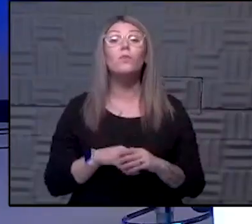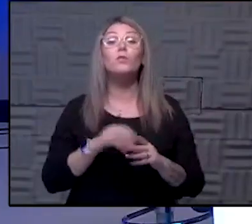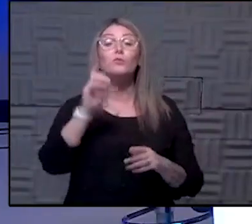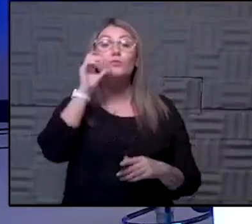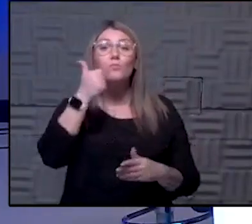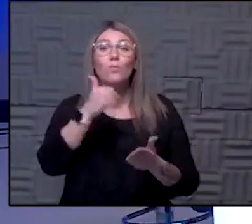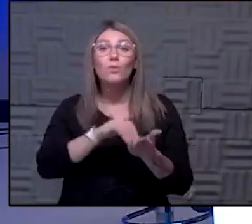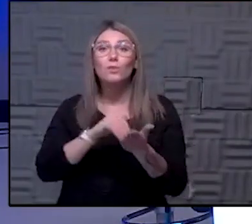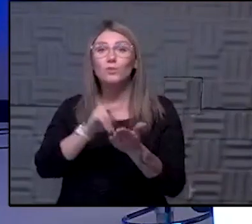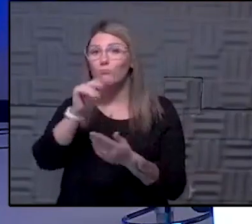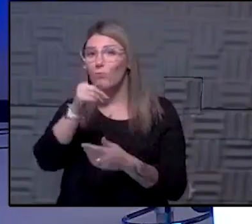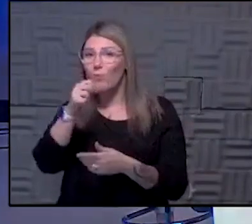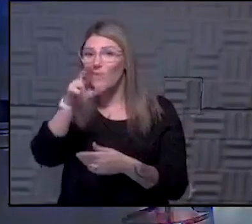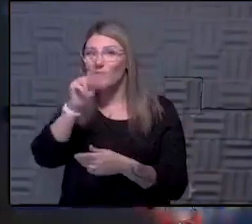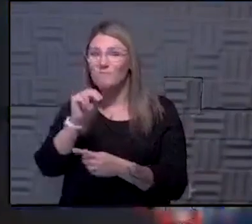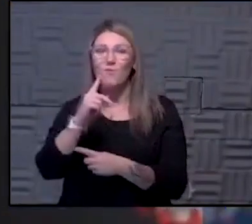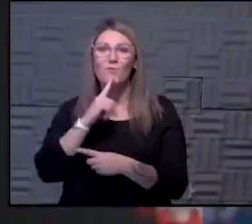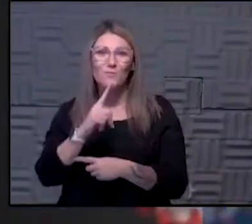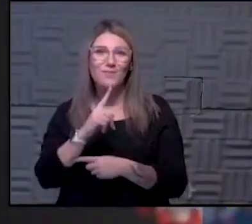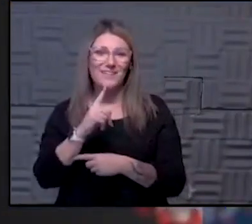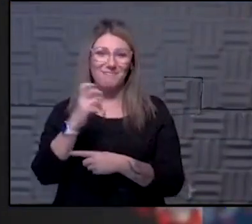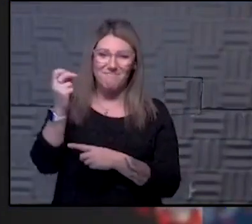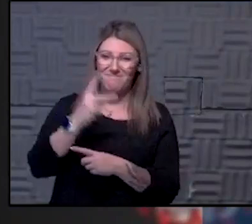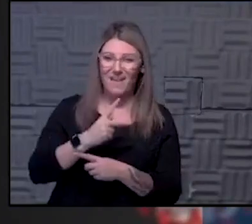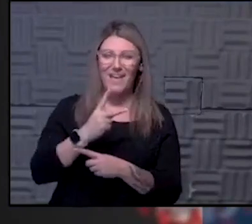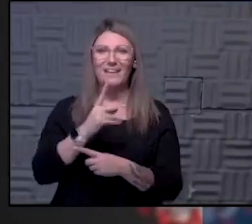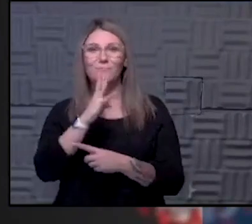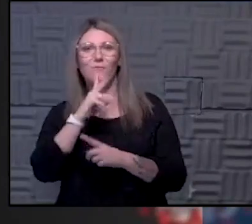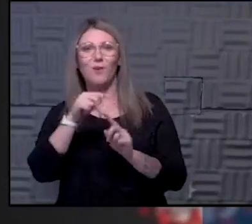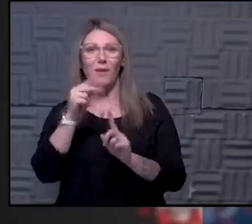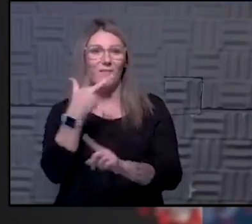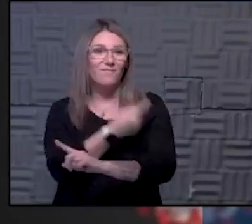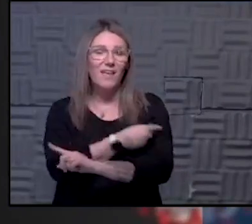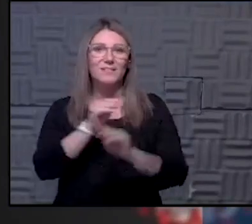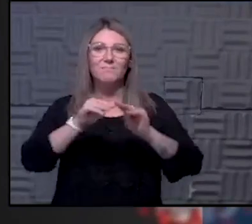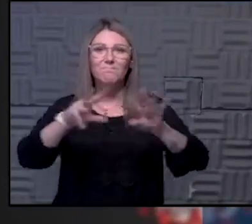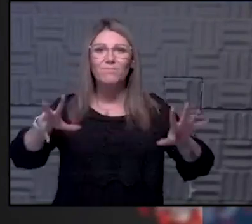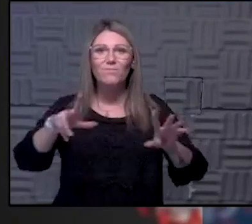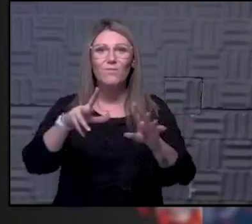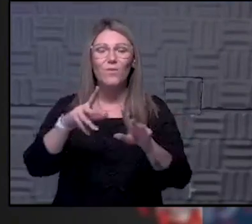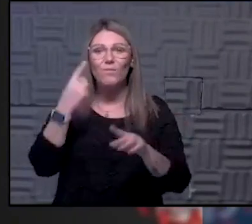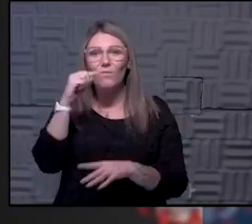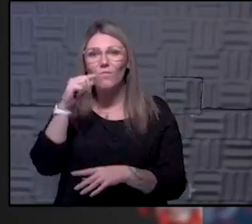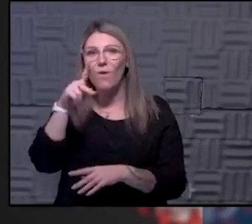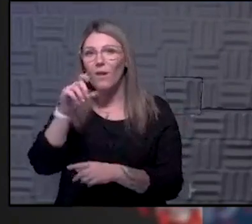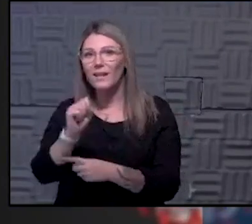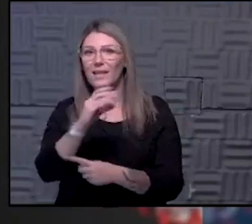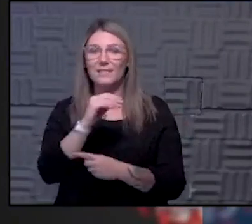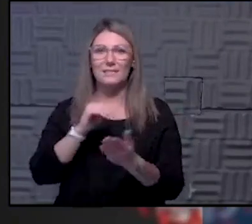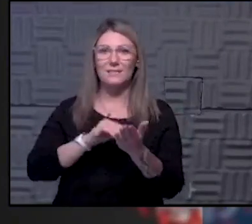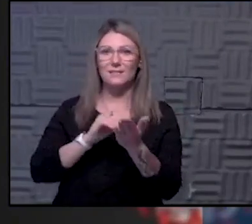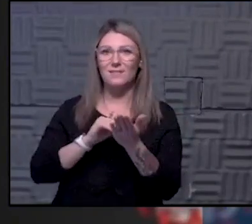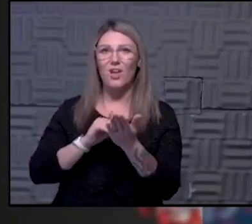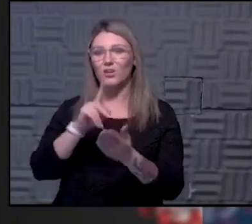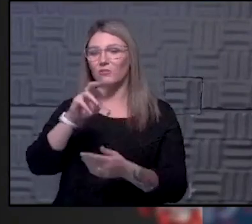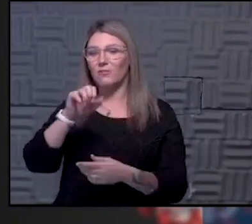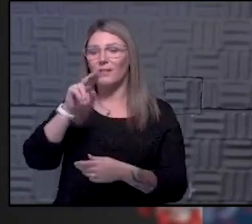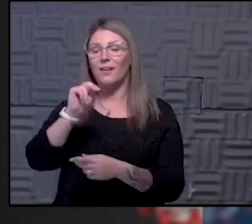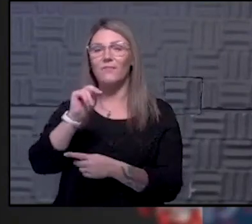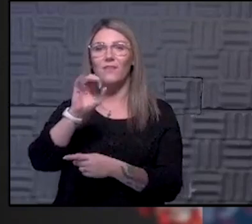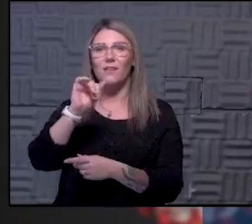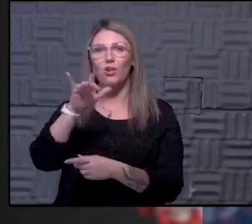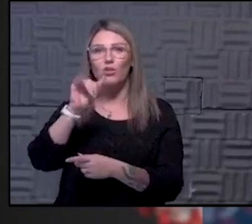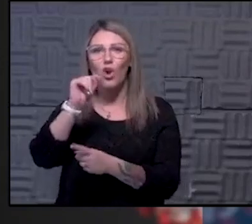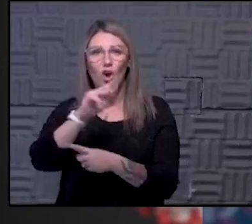tomorrow, Dr. Norman is back on the update to talk about the vaccine rollout across Kansas. We also have Dr. Kevin Alt to join us to talk